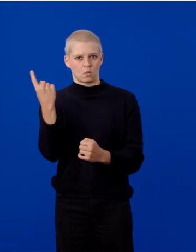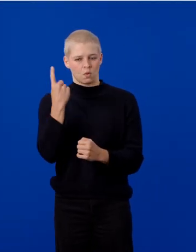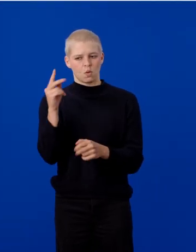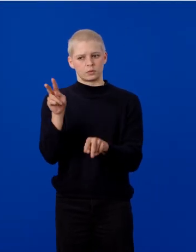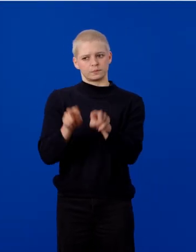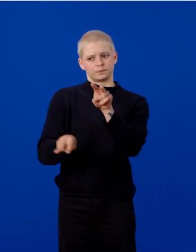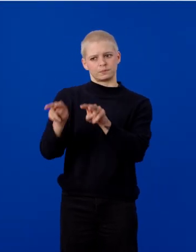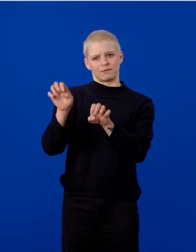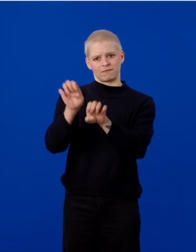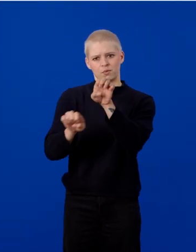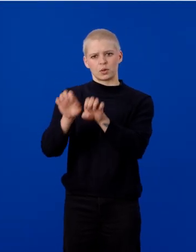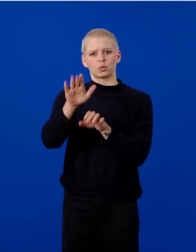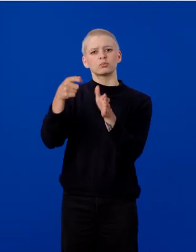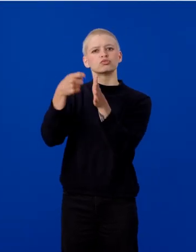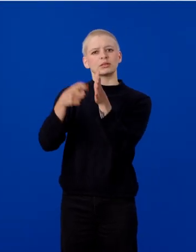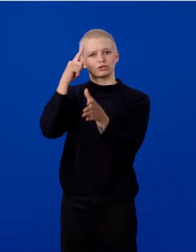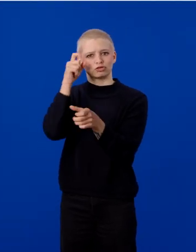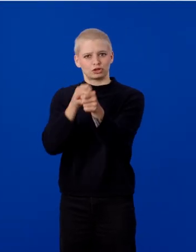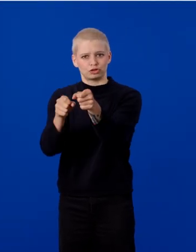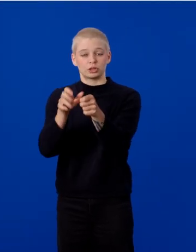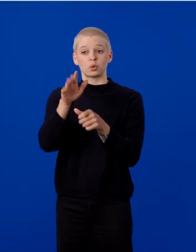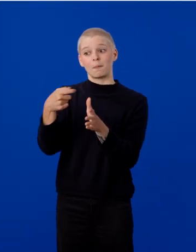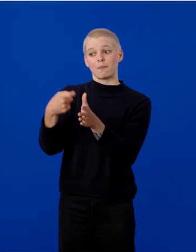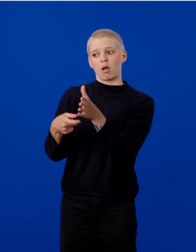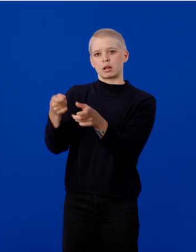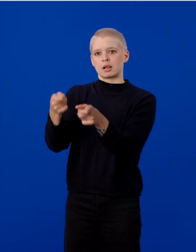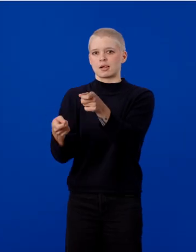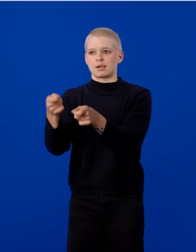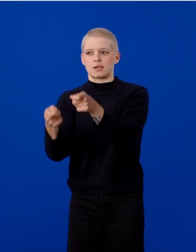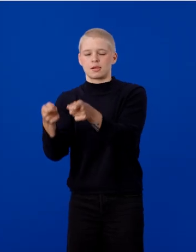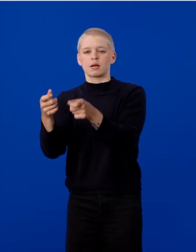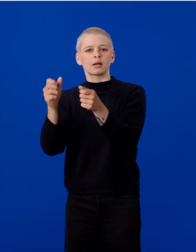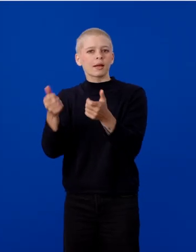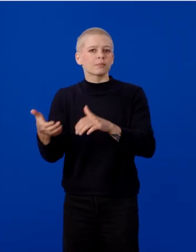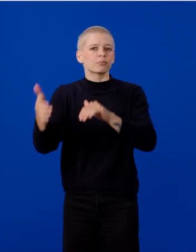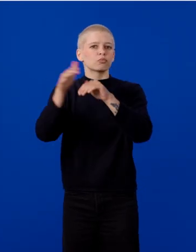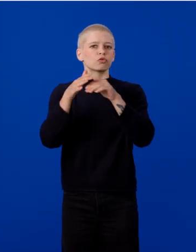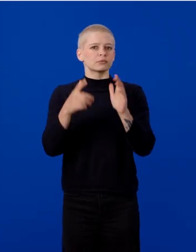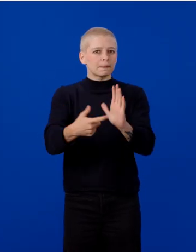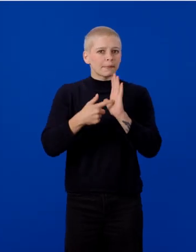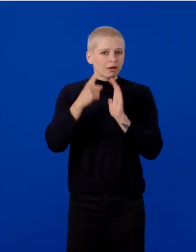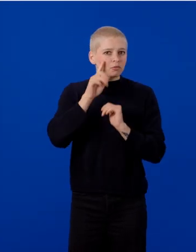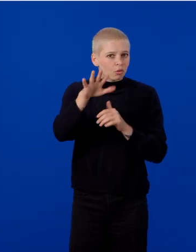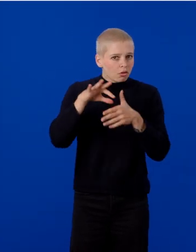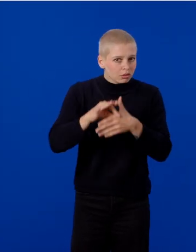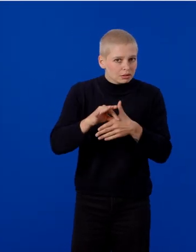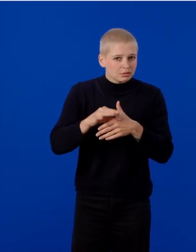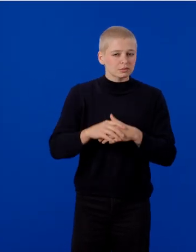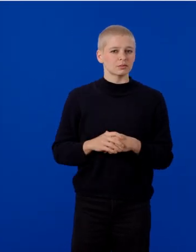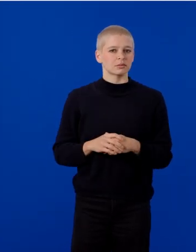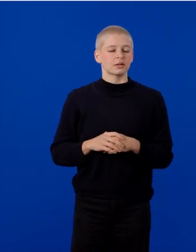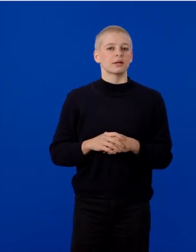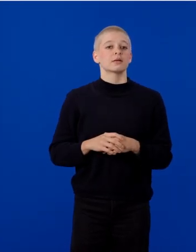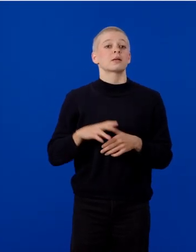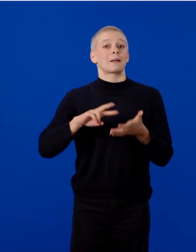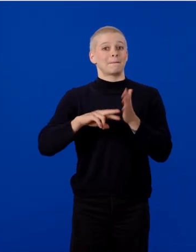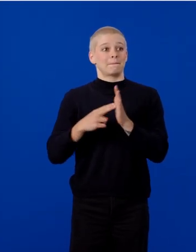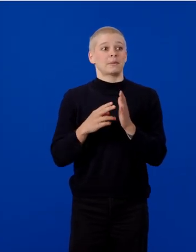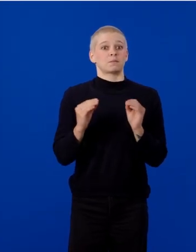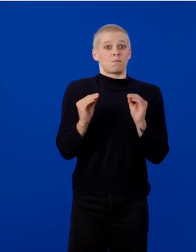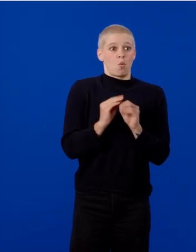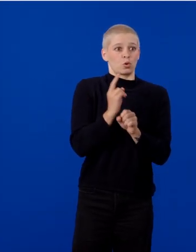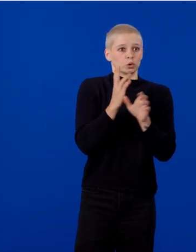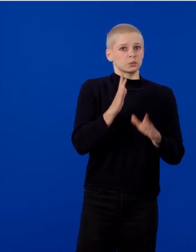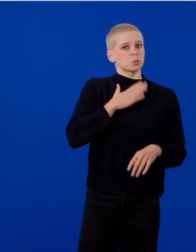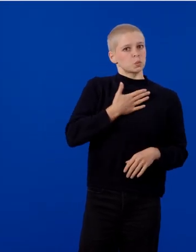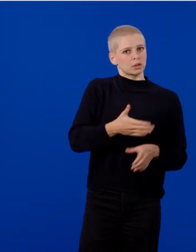pricing strategy. Adjusting your price can improve demand for your content, which will re-engage users to convert.